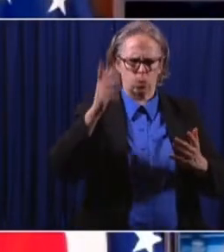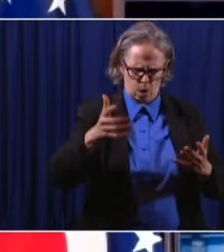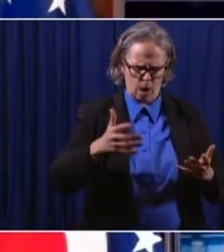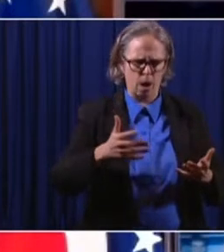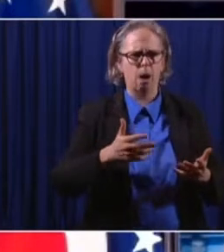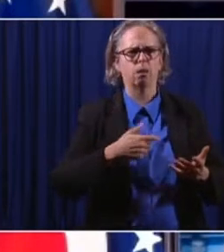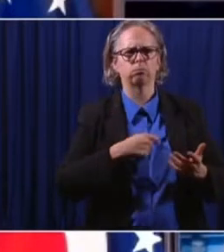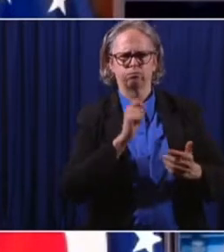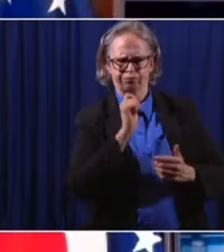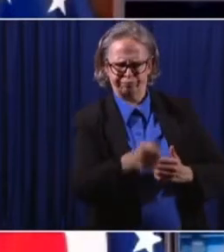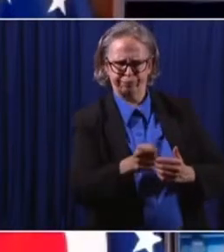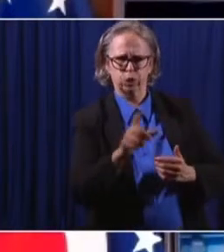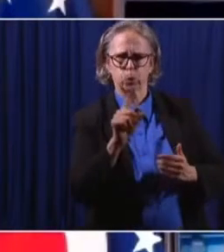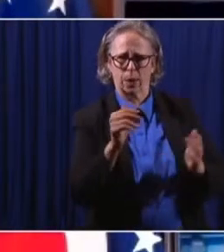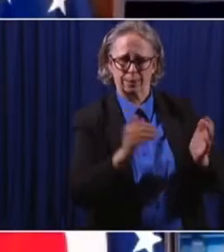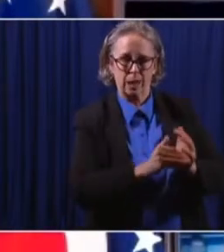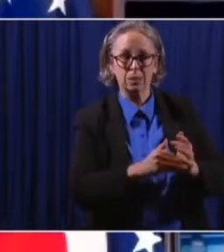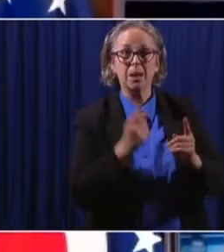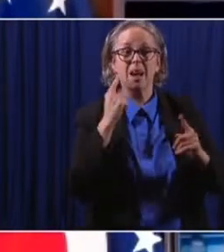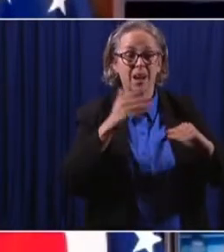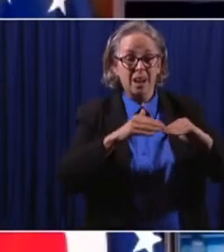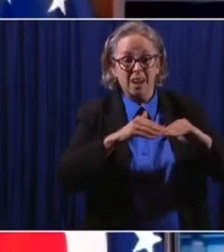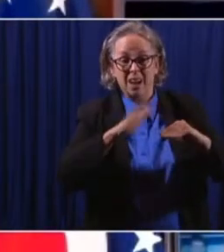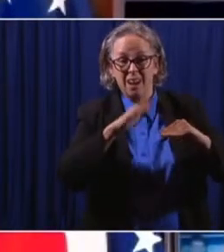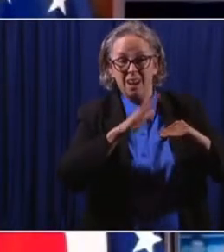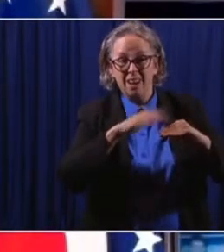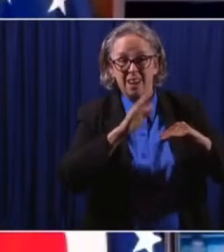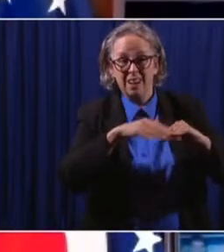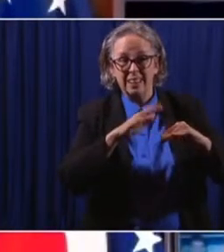and then above that, they will get 60%